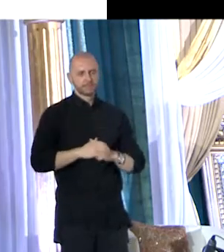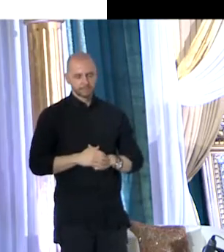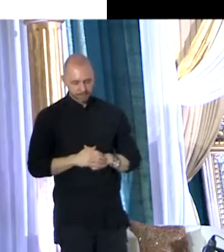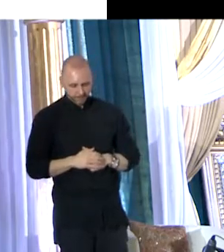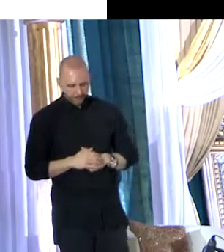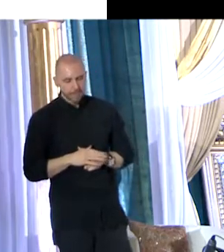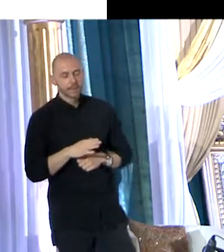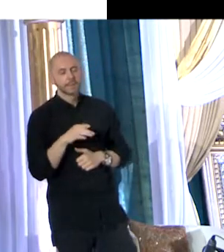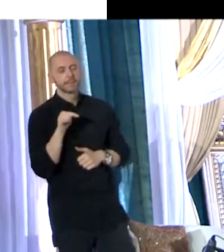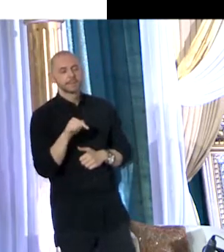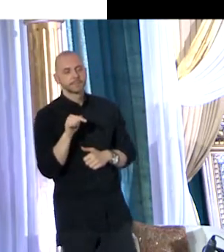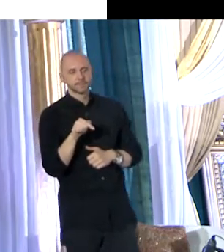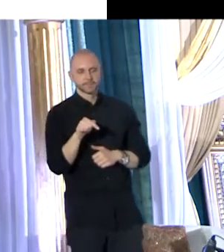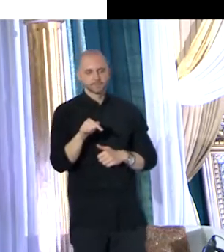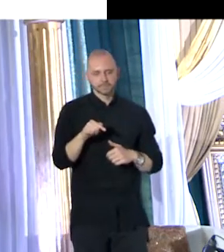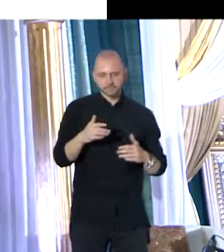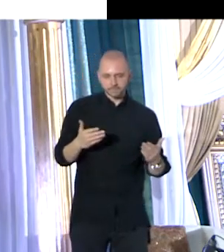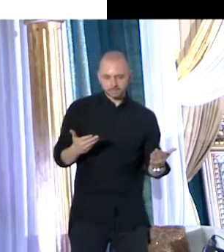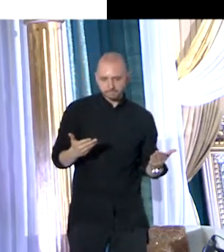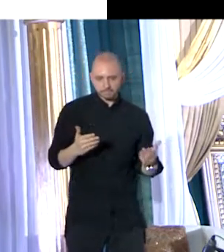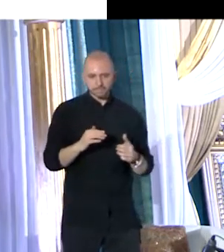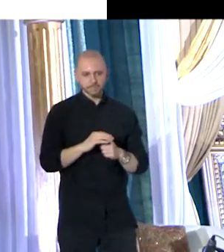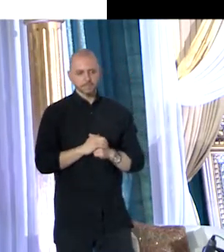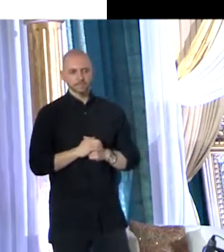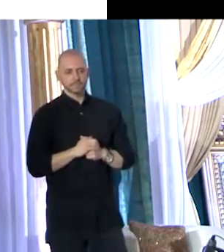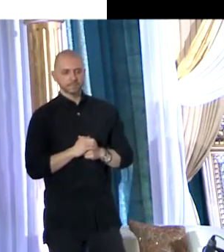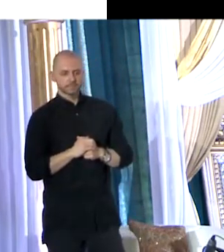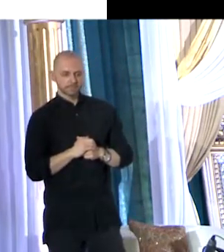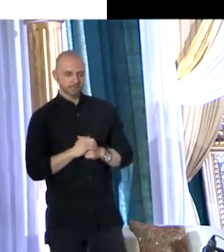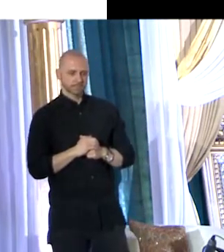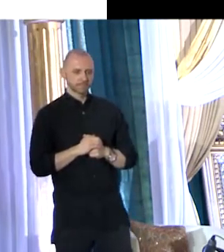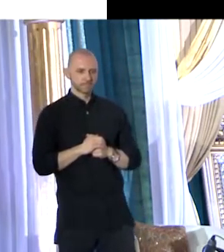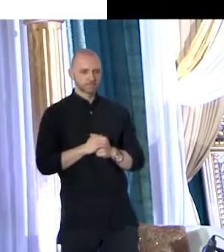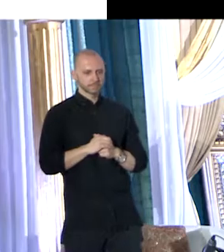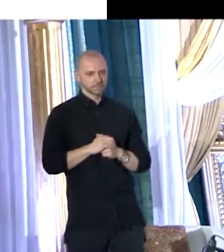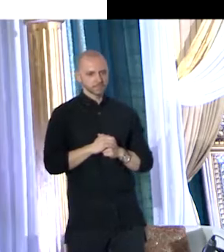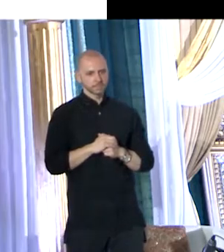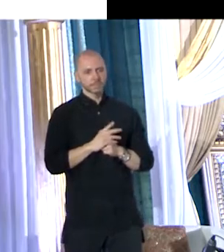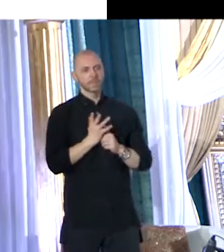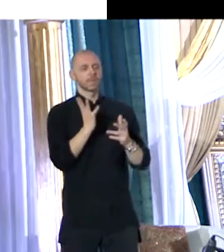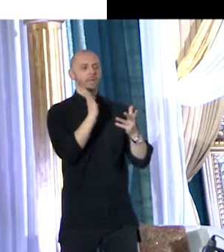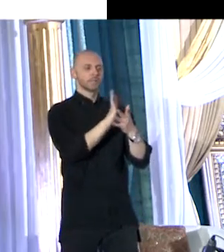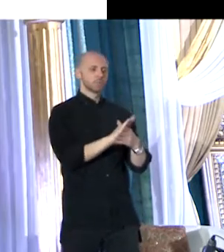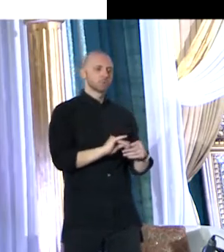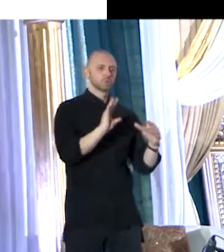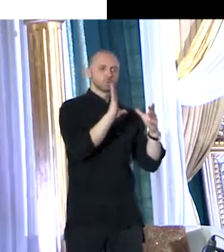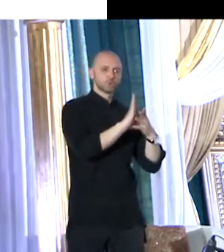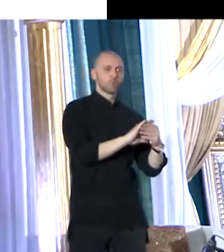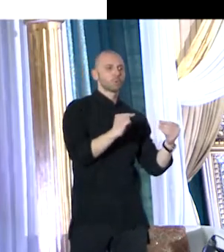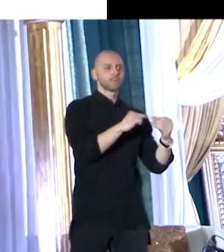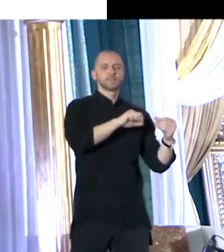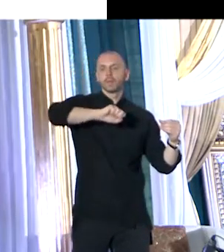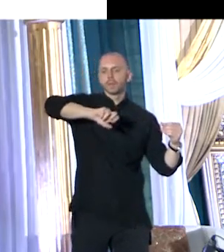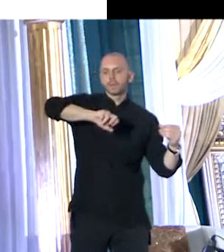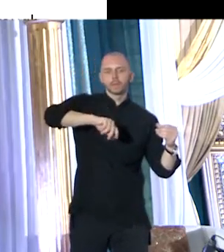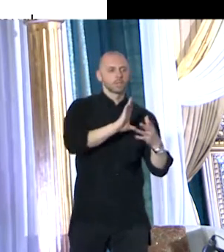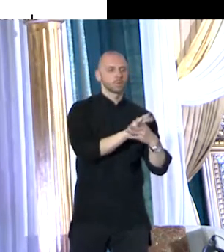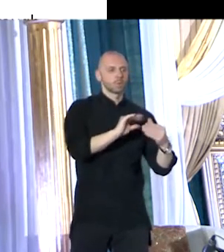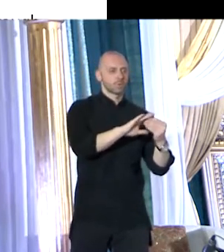accepted and be much more valid, so to speak, than anecdotes, which is often what drives people's opinions